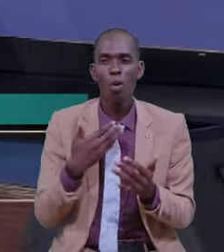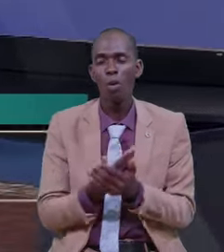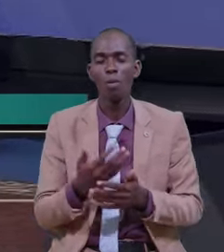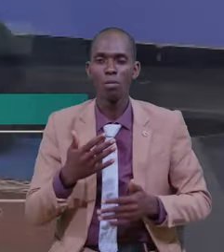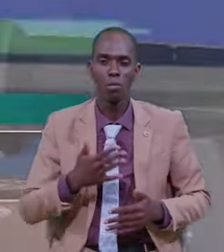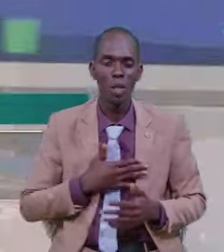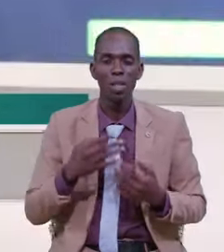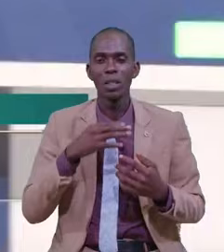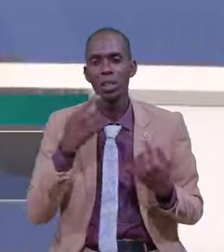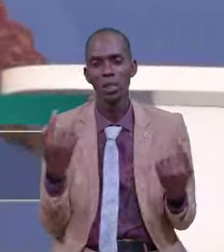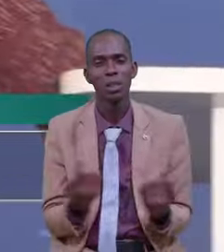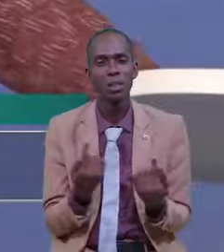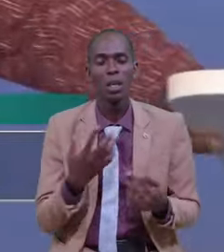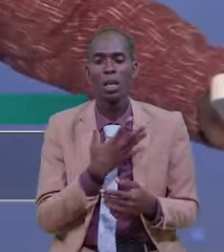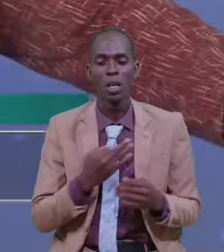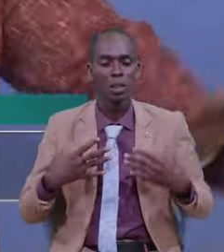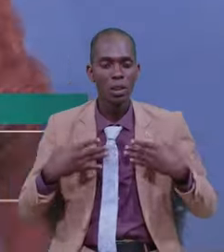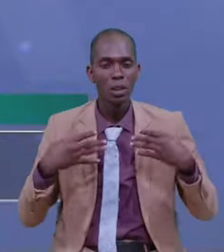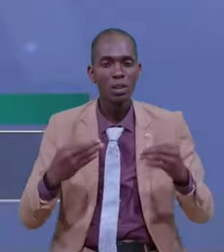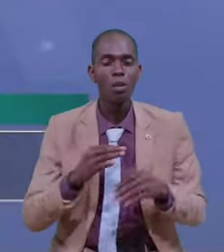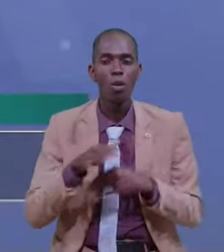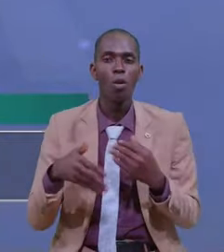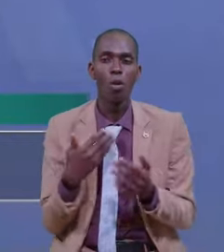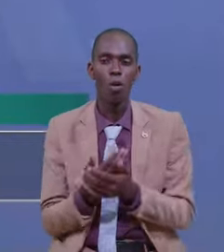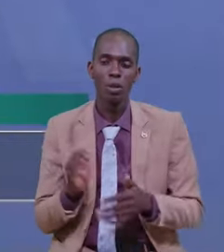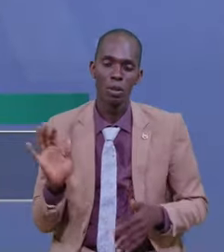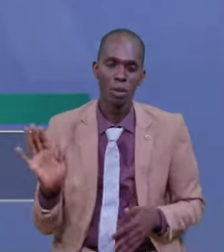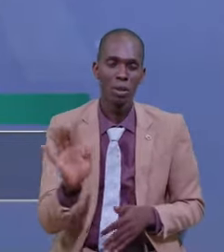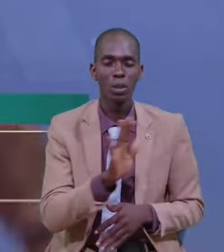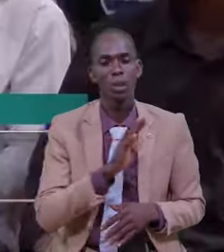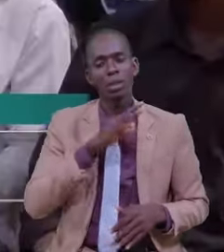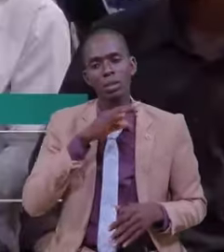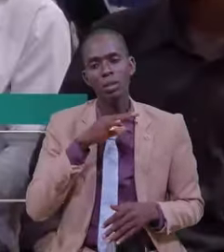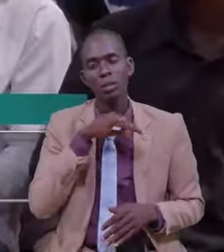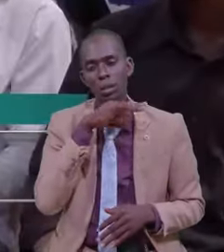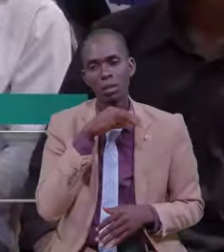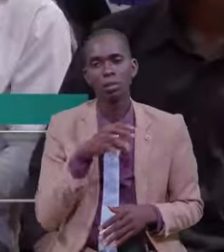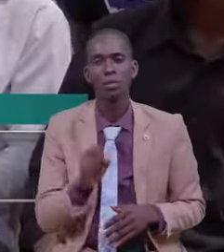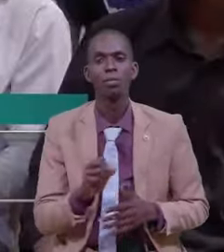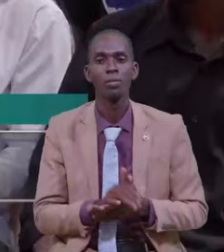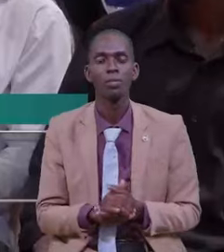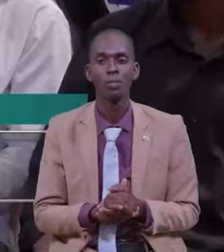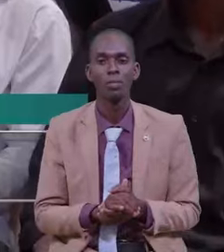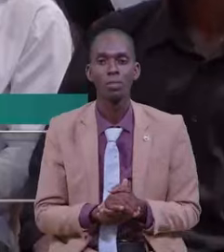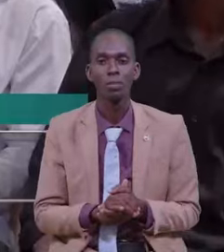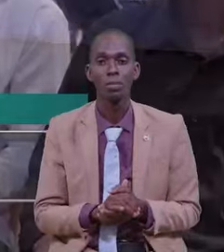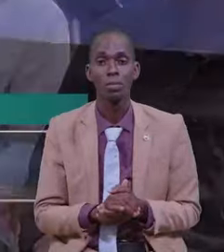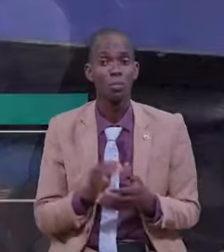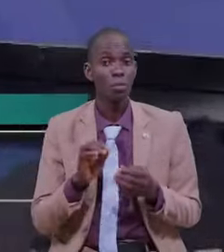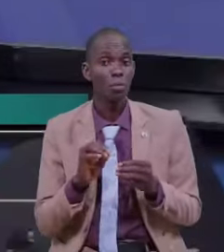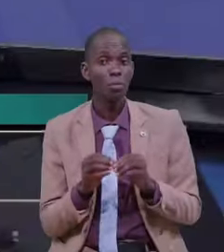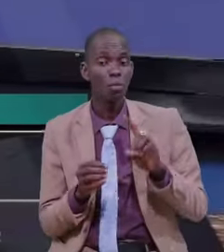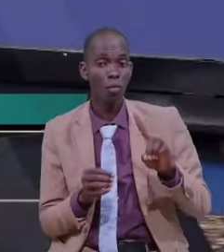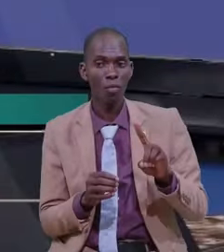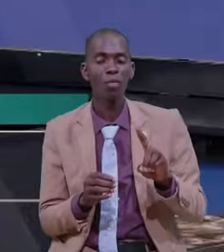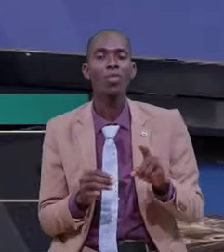and healeth all thine transgressions. Now, that's number one, and that's what you have